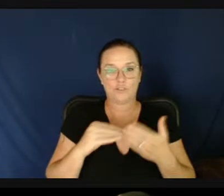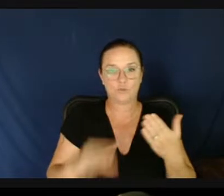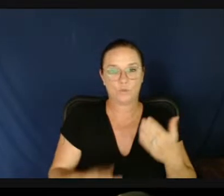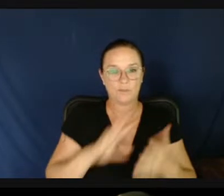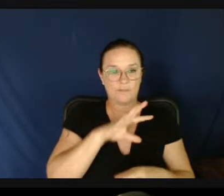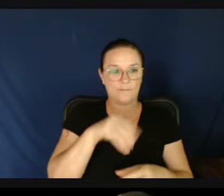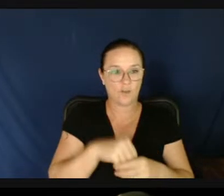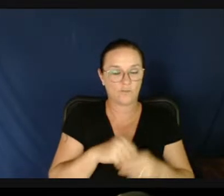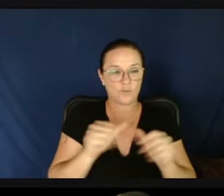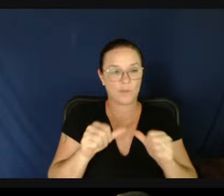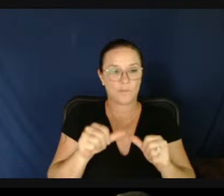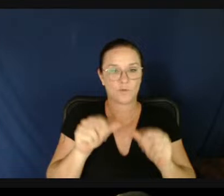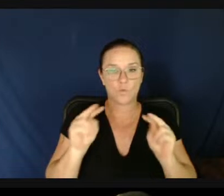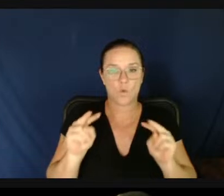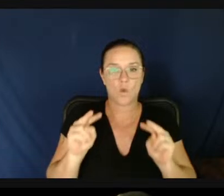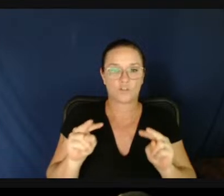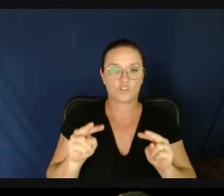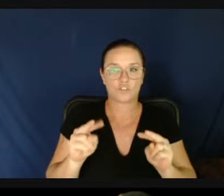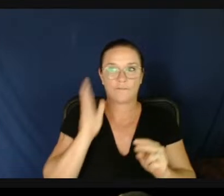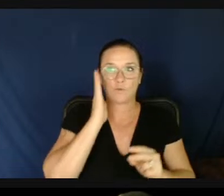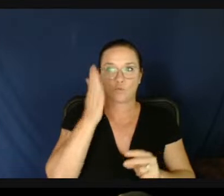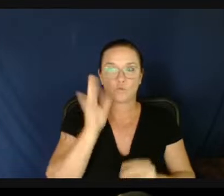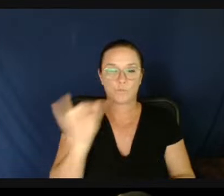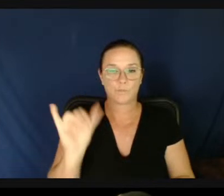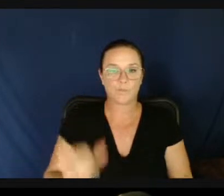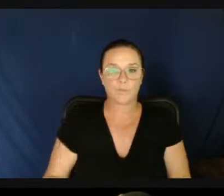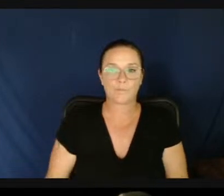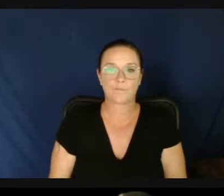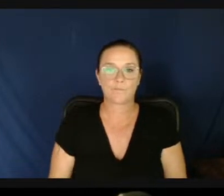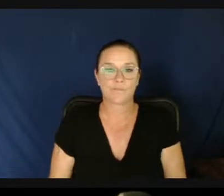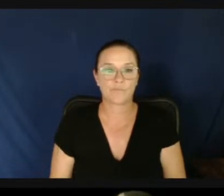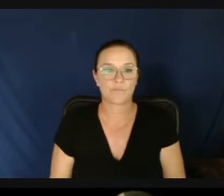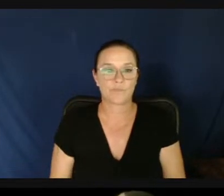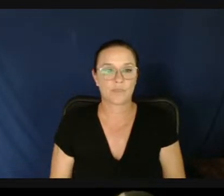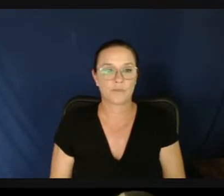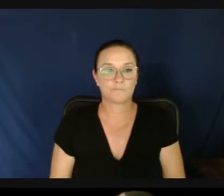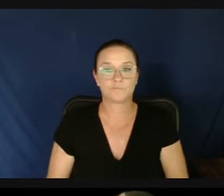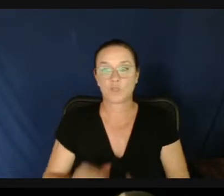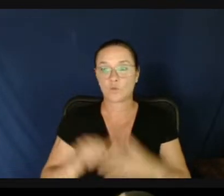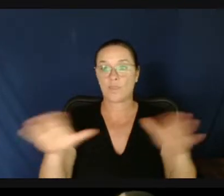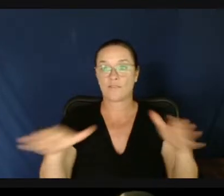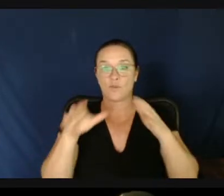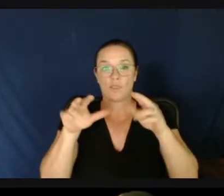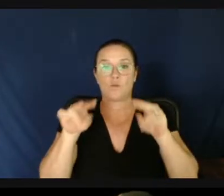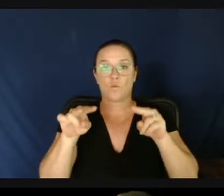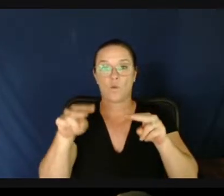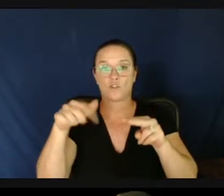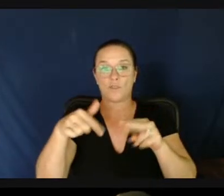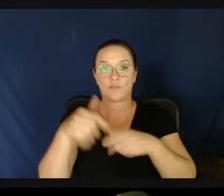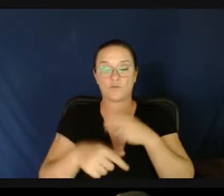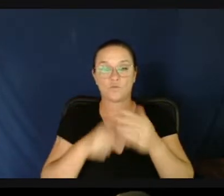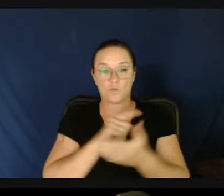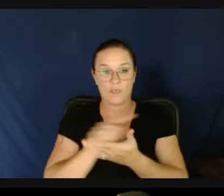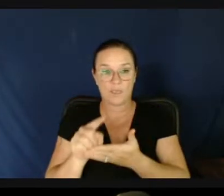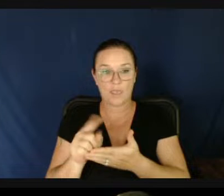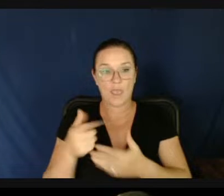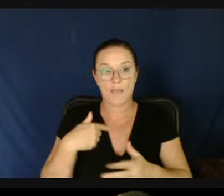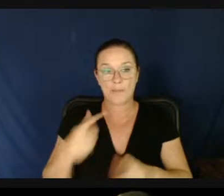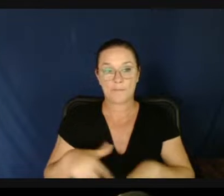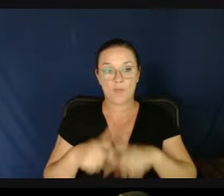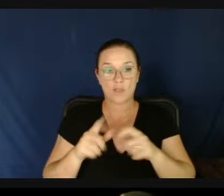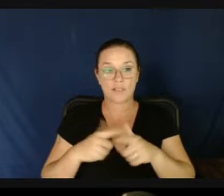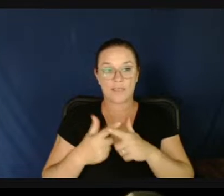to be able to watch this into the future. So pretty cool. That's the Volcano Watch this week. And I will pause there and pass it